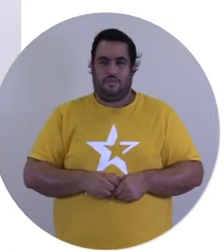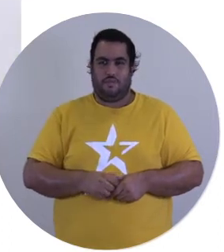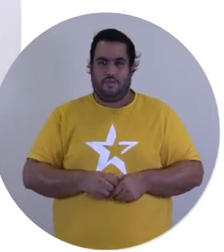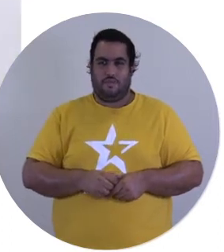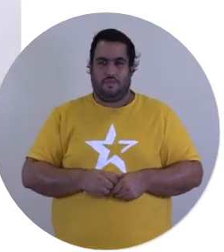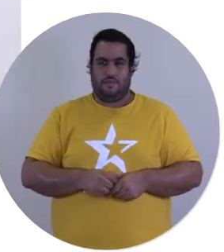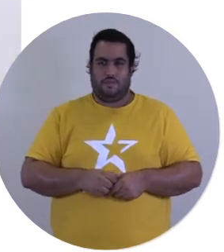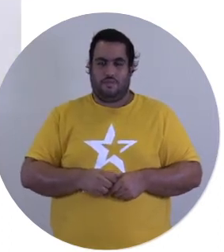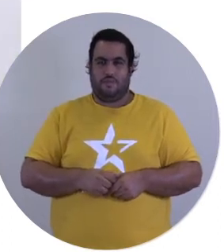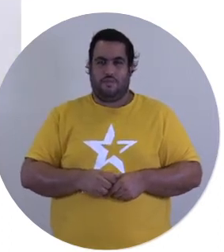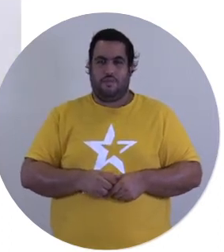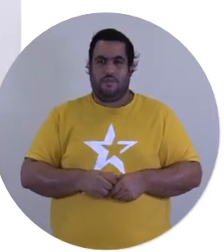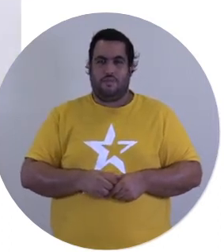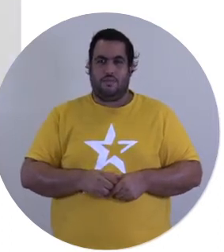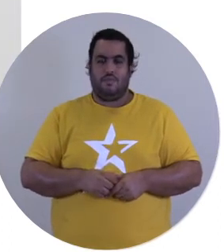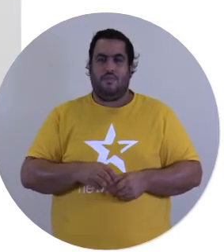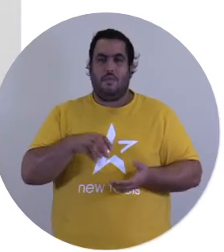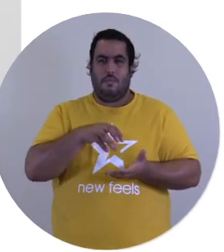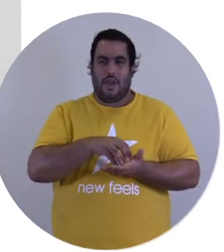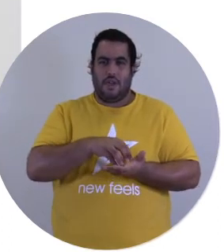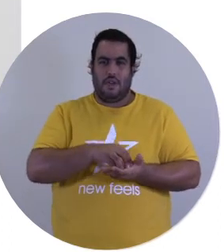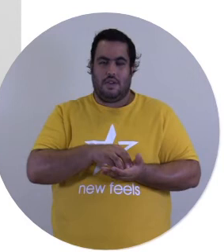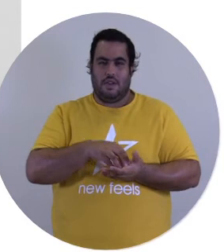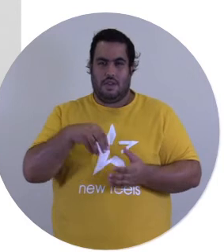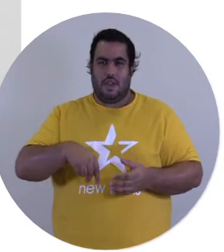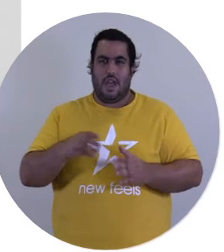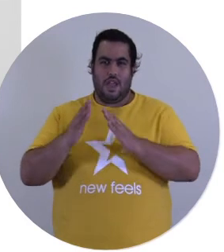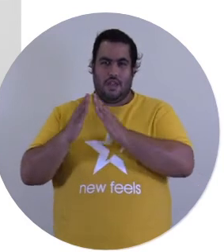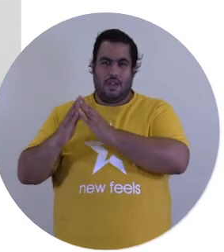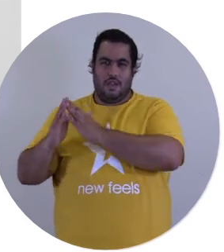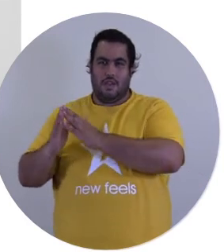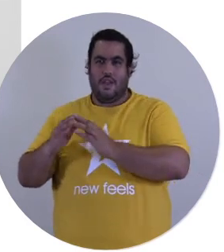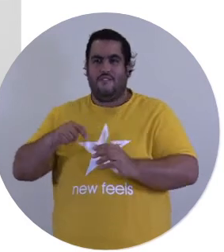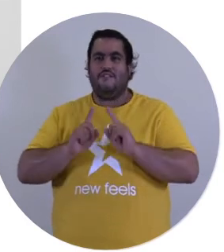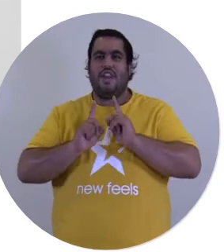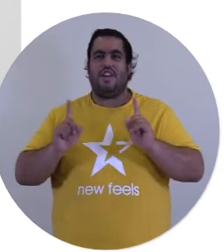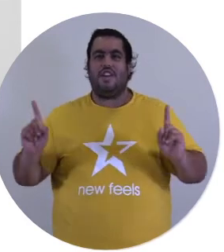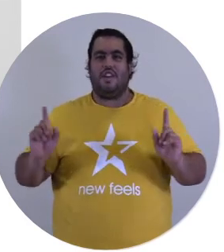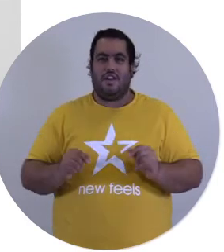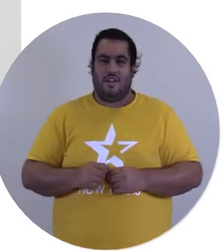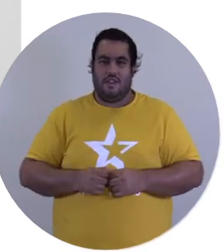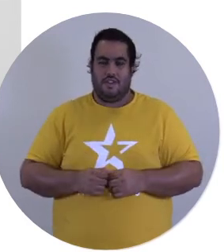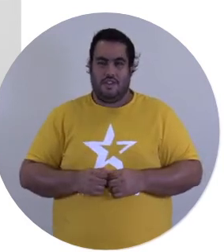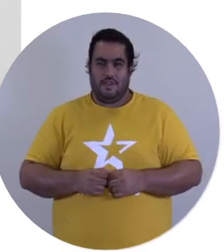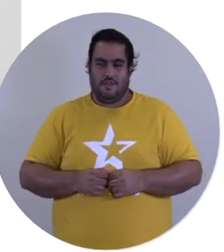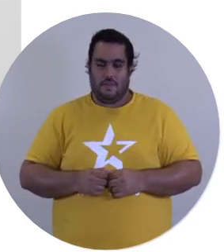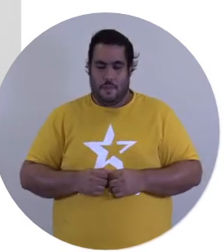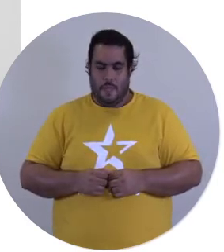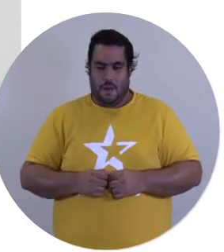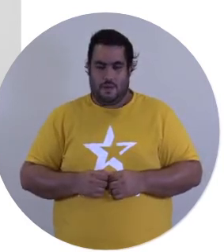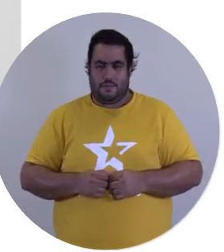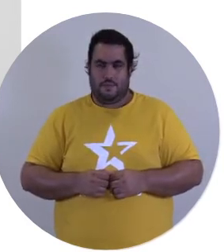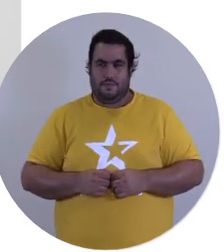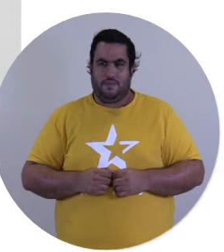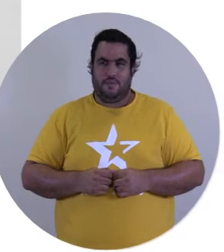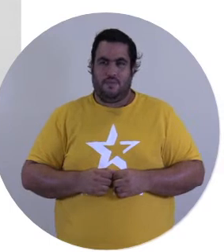are very green areas. And depopulation means the process of the number of people